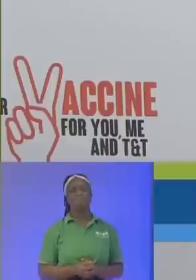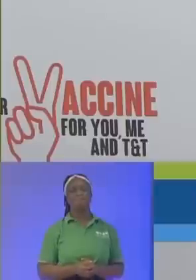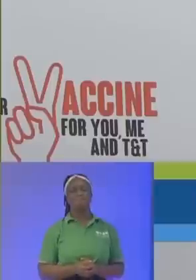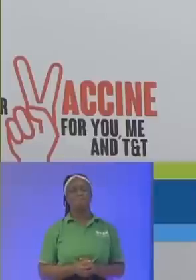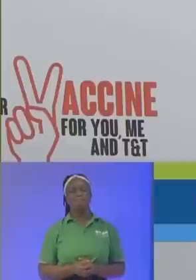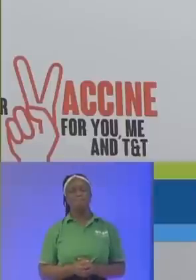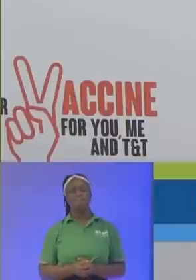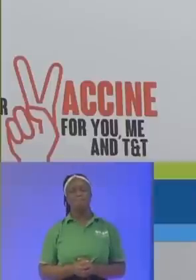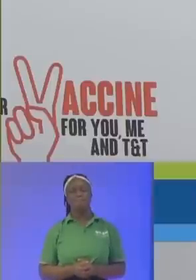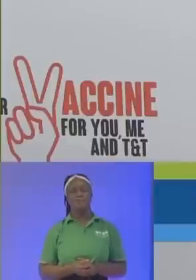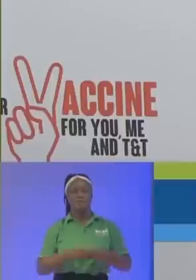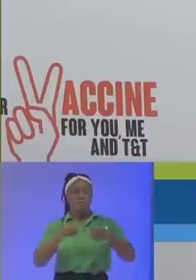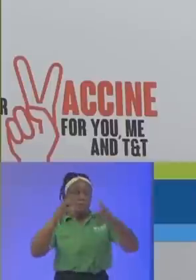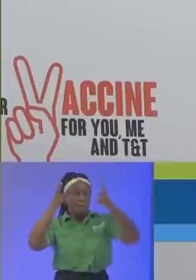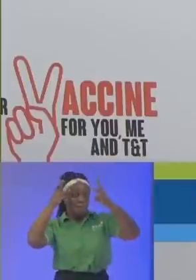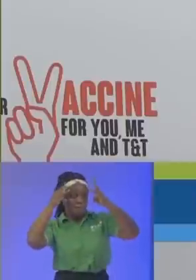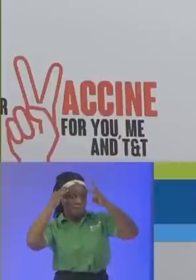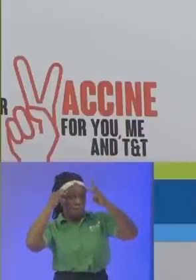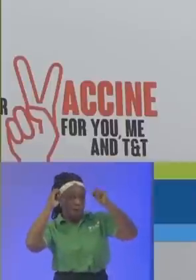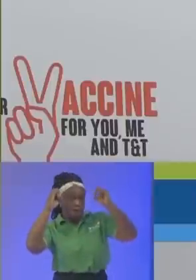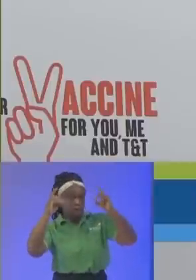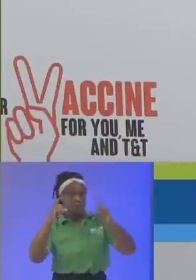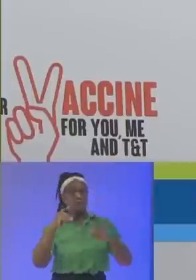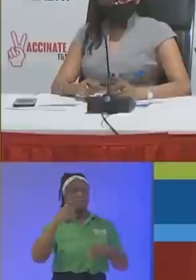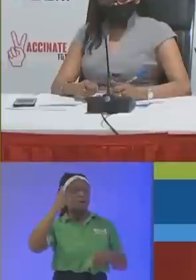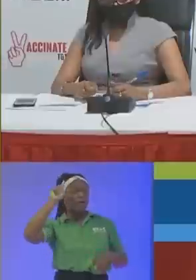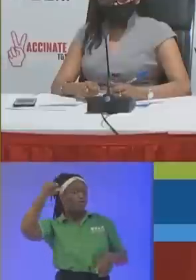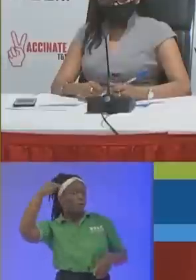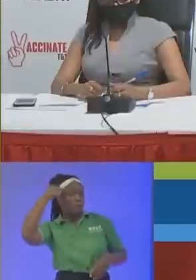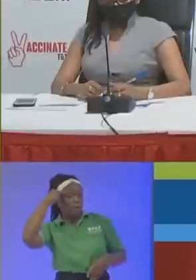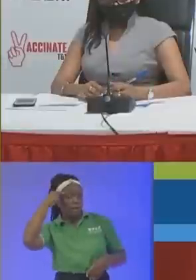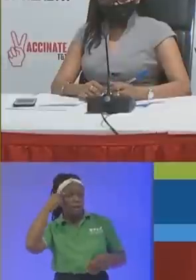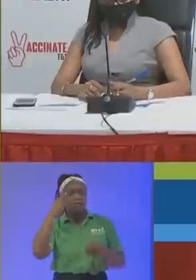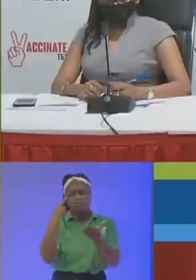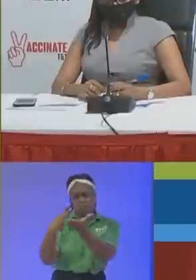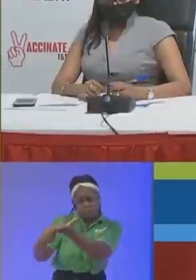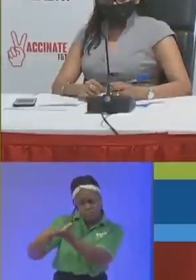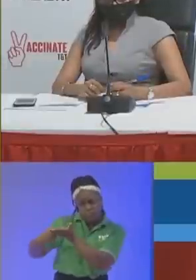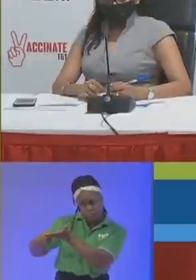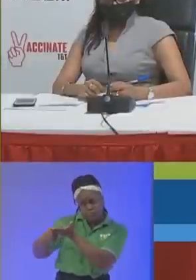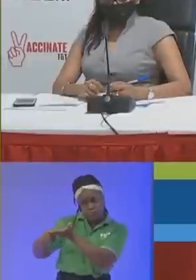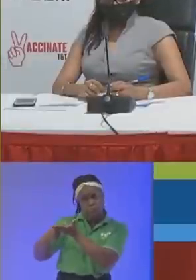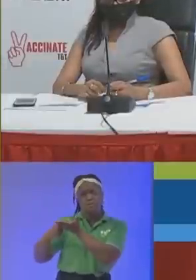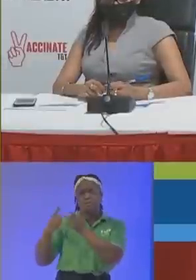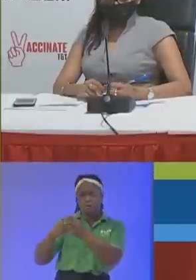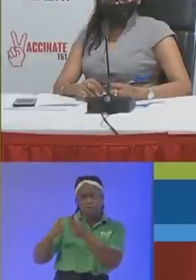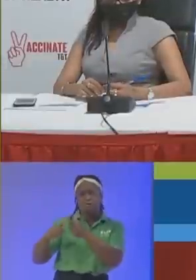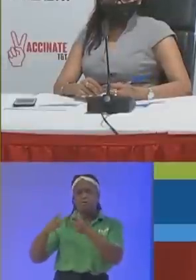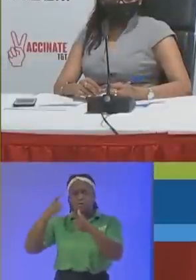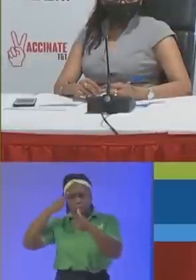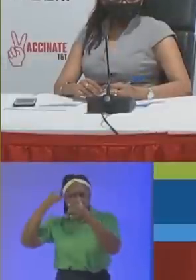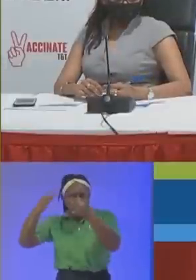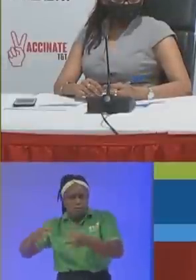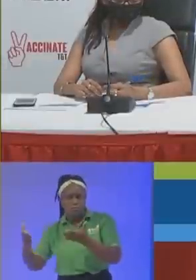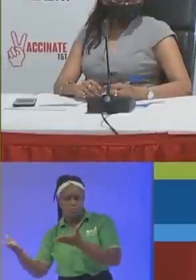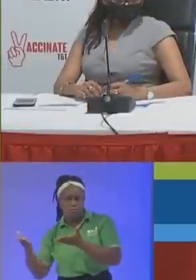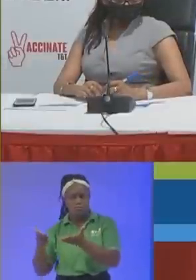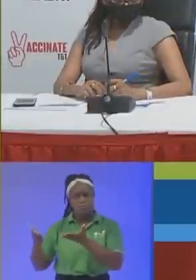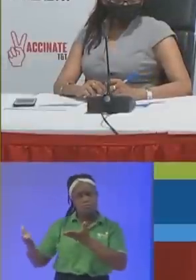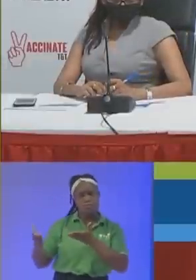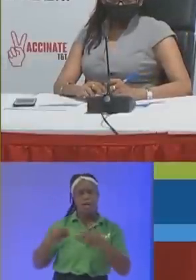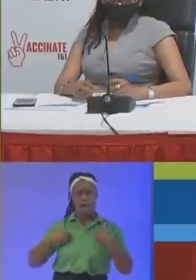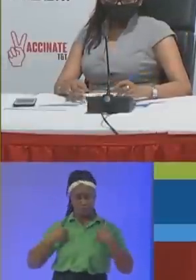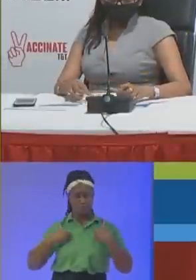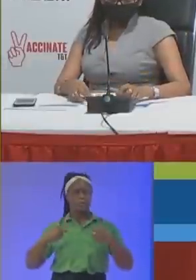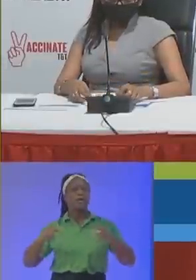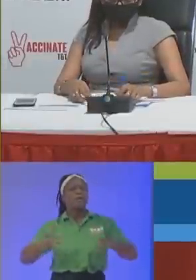allow carnival-type activities. Thank you very much. Thank you very much. And AZP News, I think we have another question